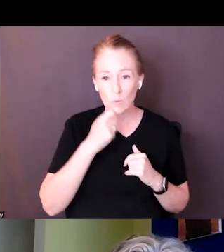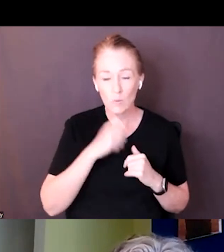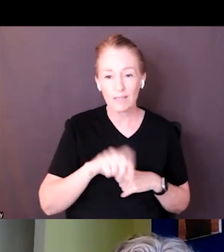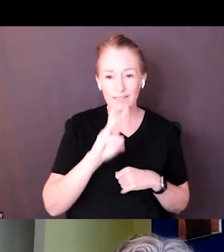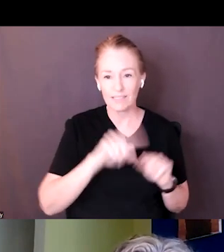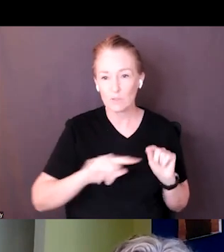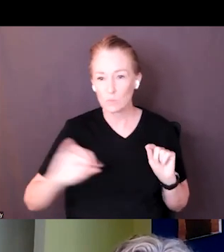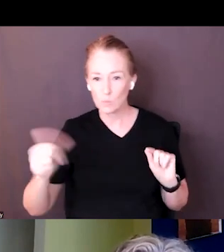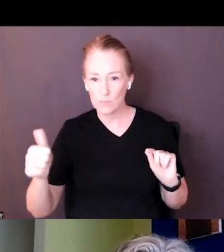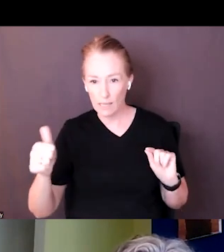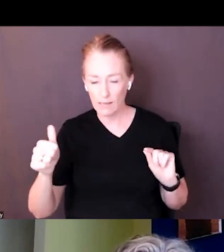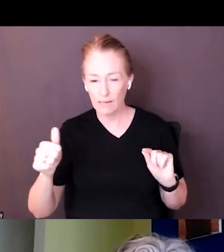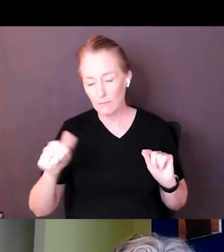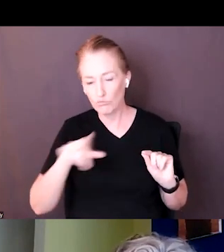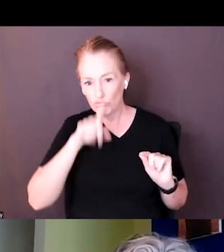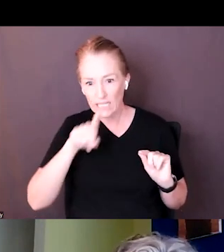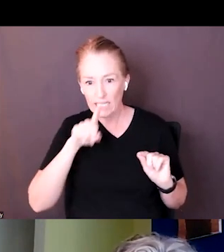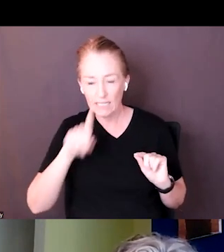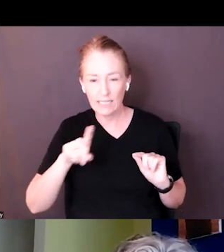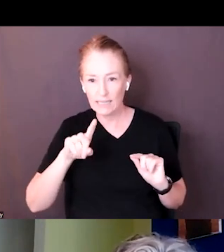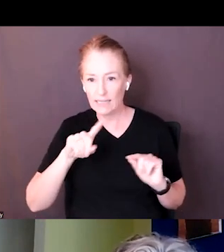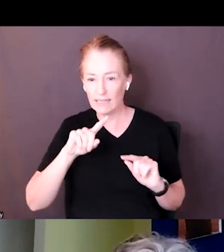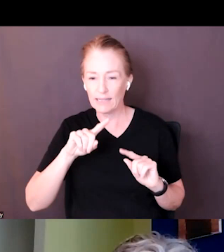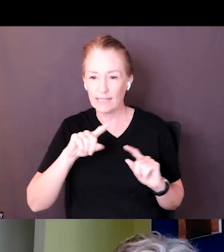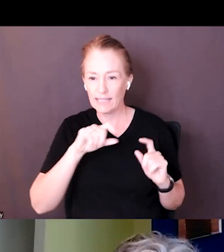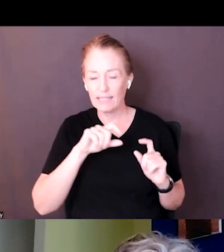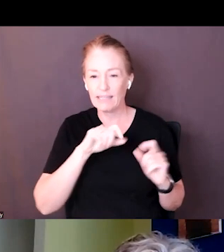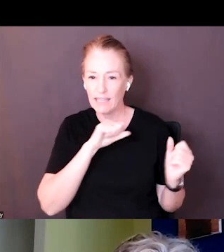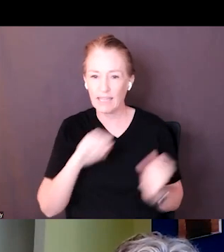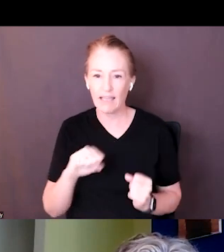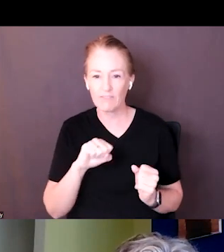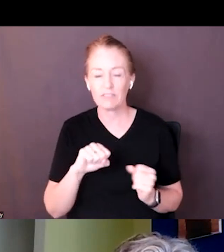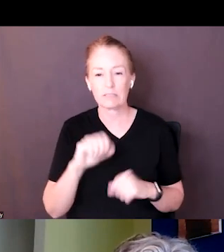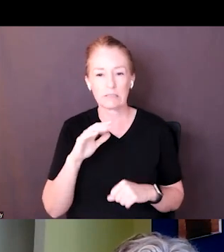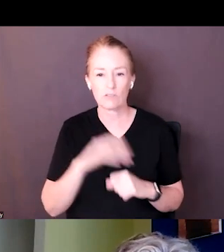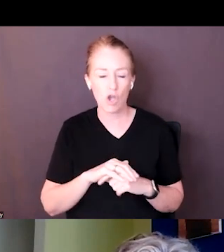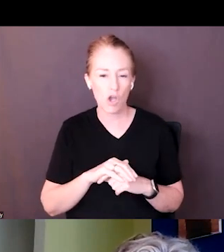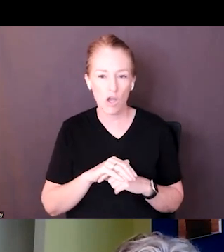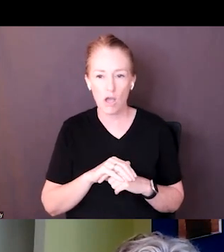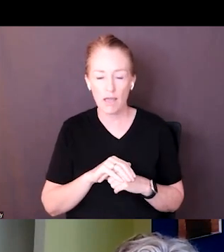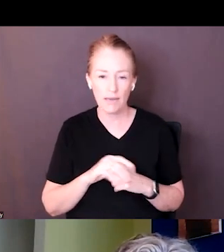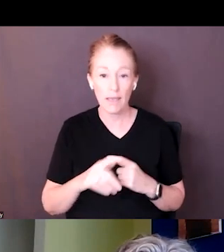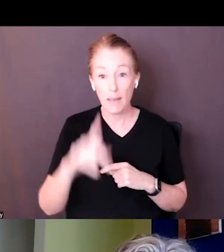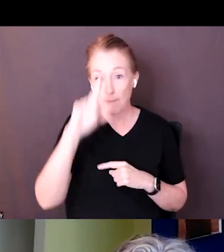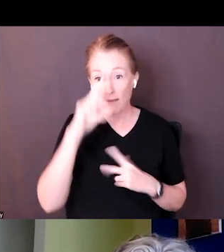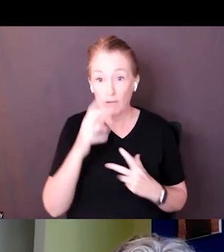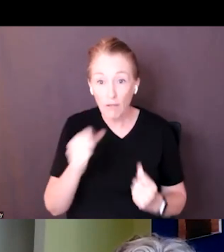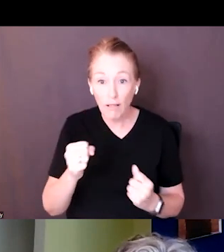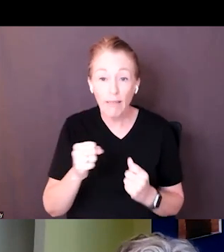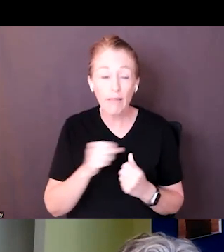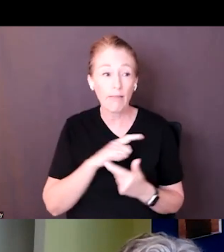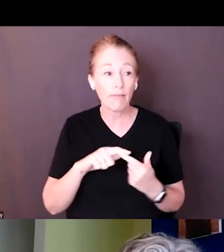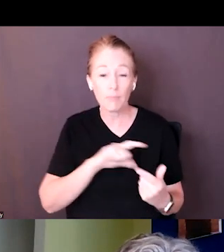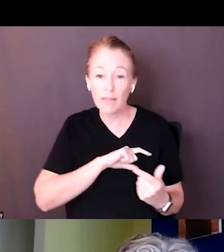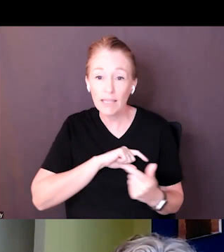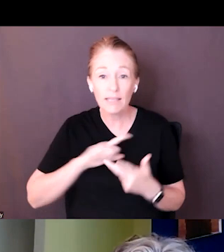really hones in on where there's such strong interest on those specific topics, like mental health and police, threat assessment